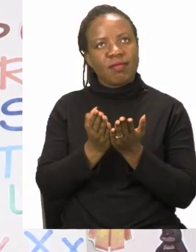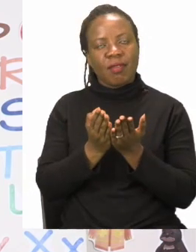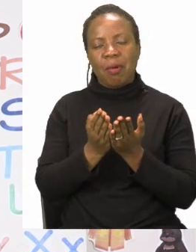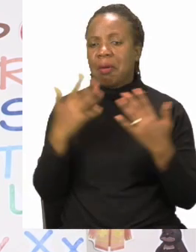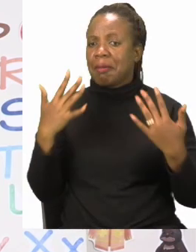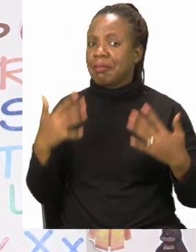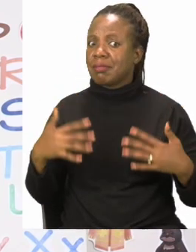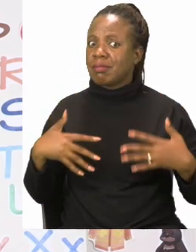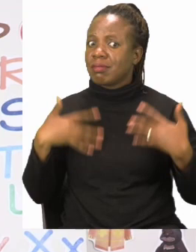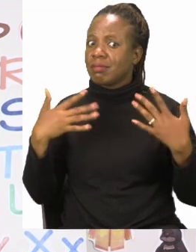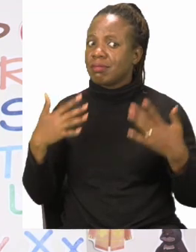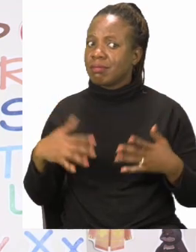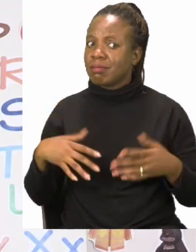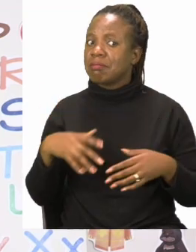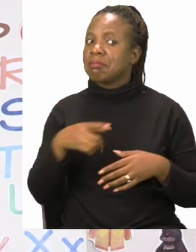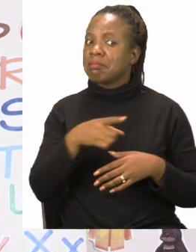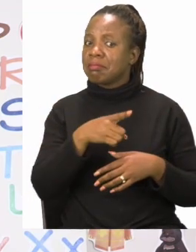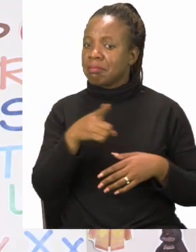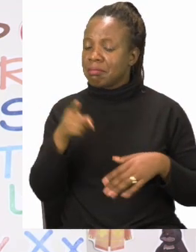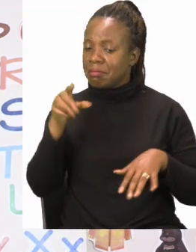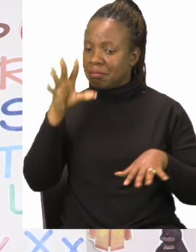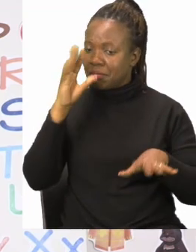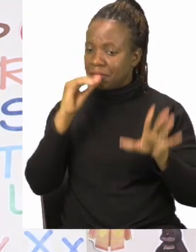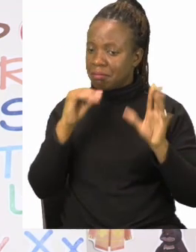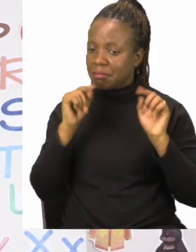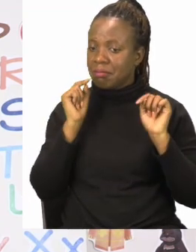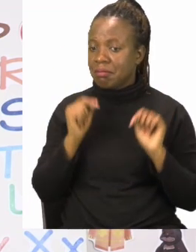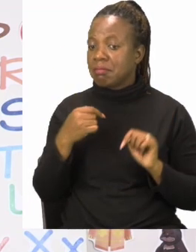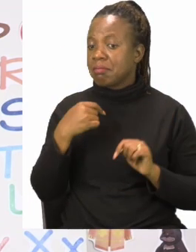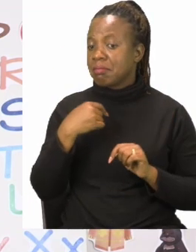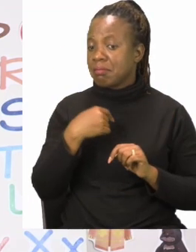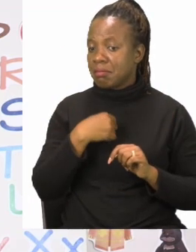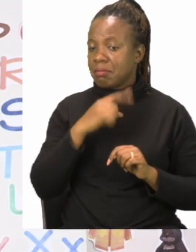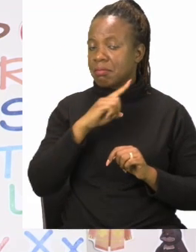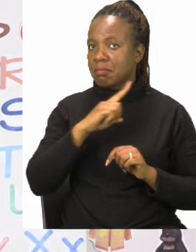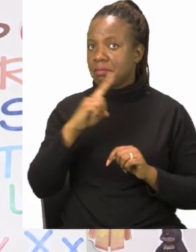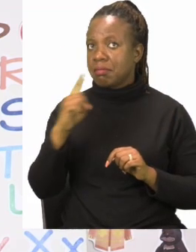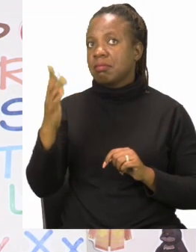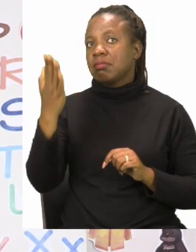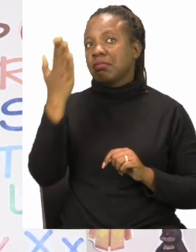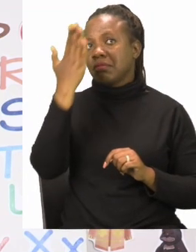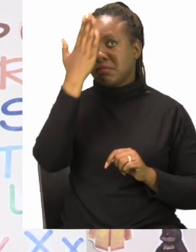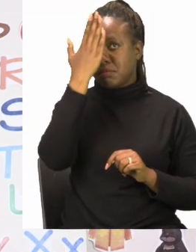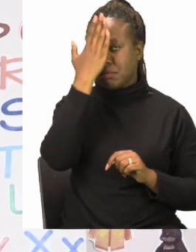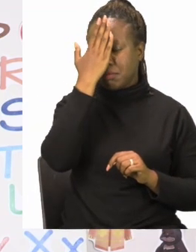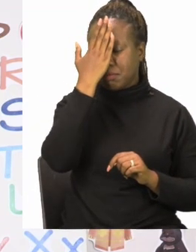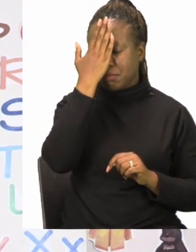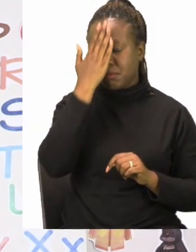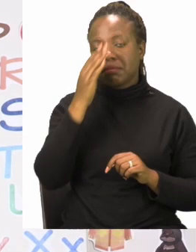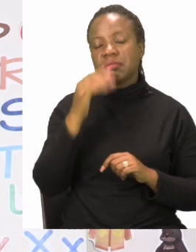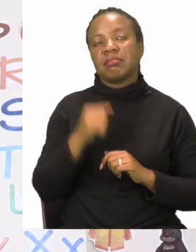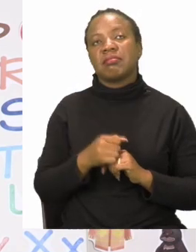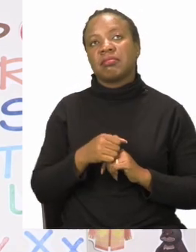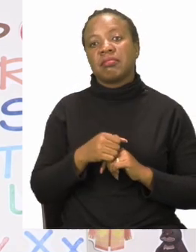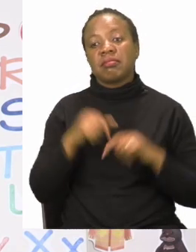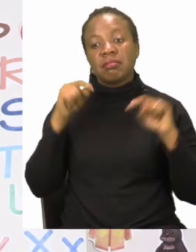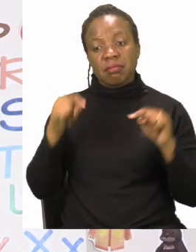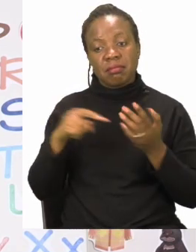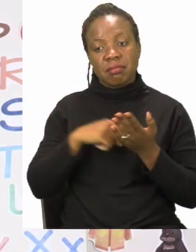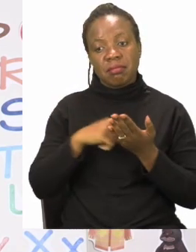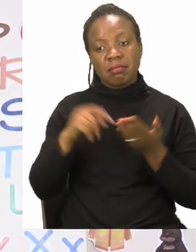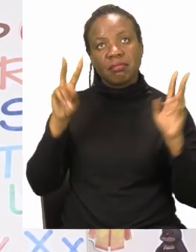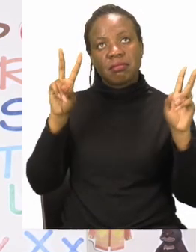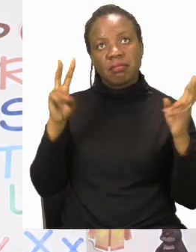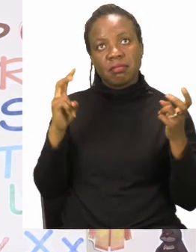us today. I am Teacher Hartum, and our theme for this week